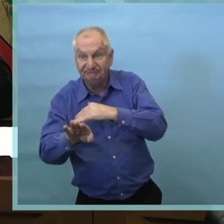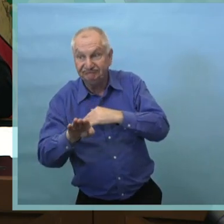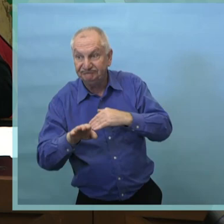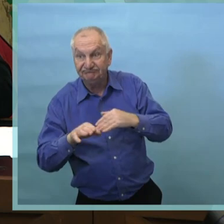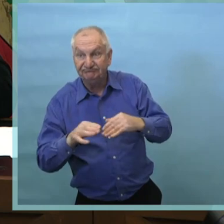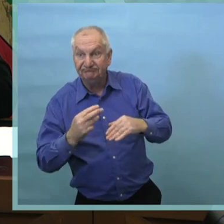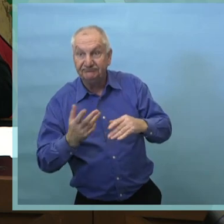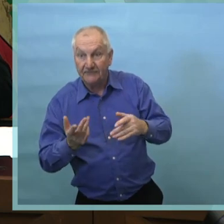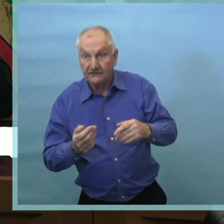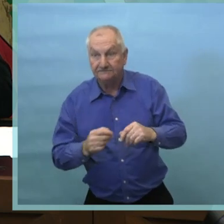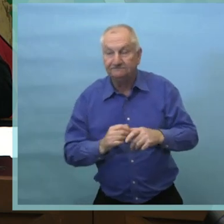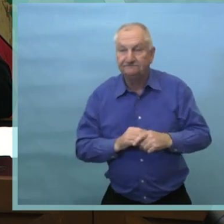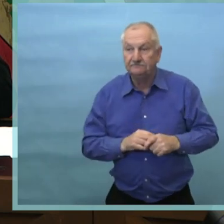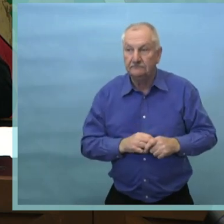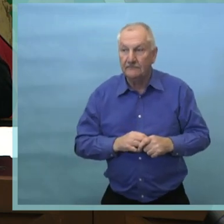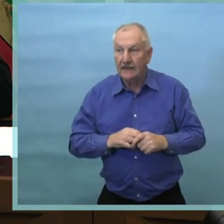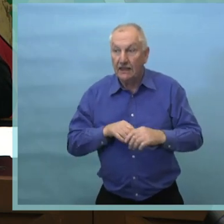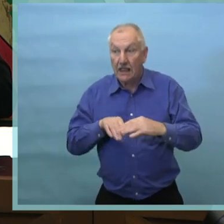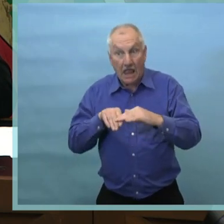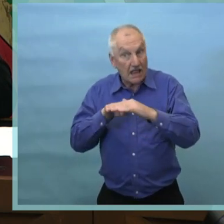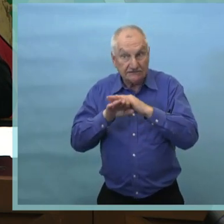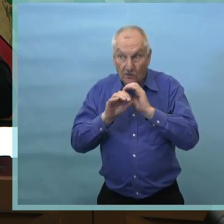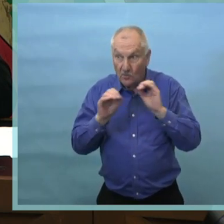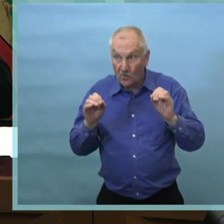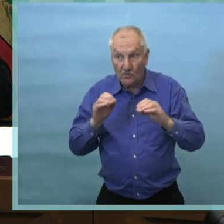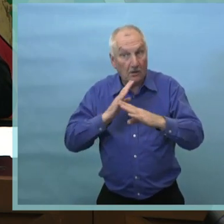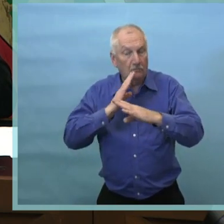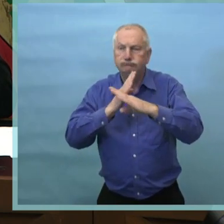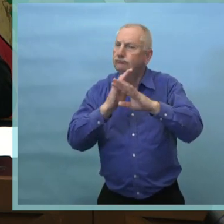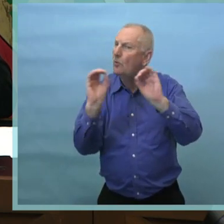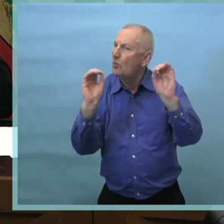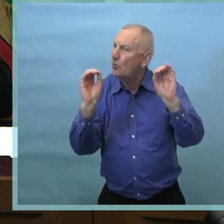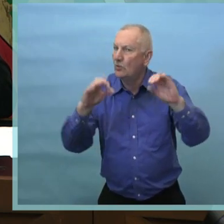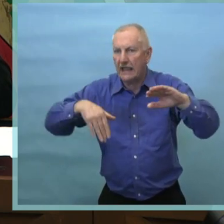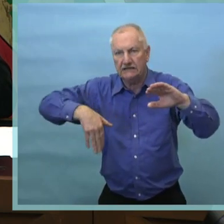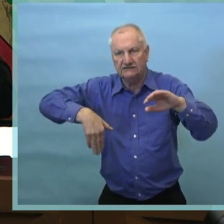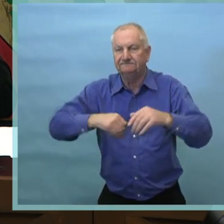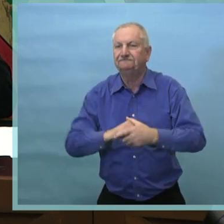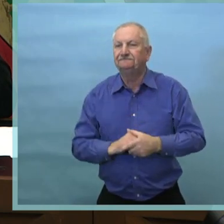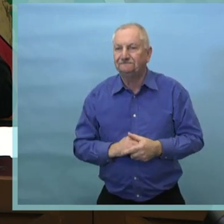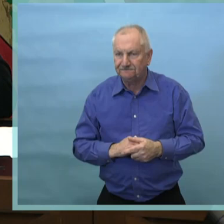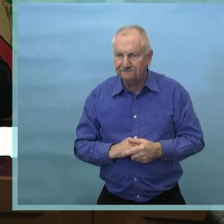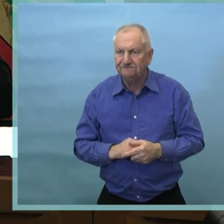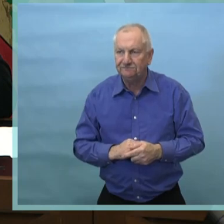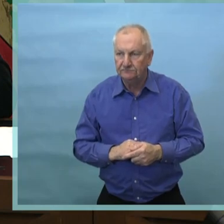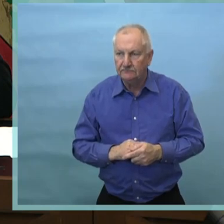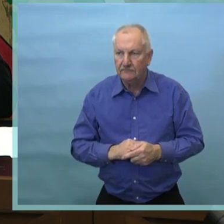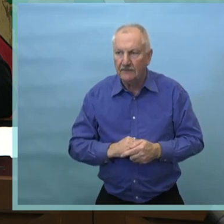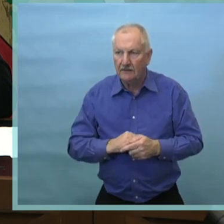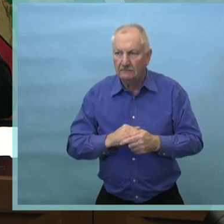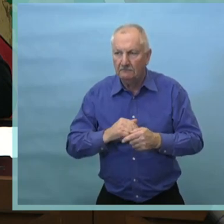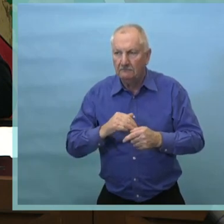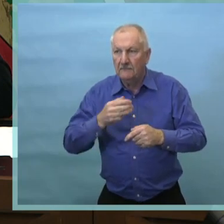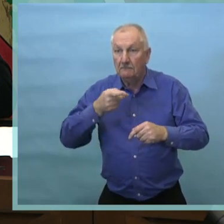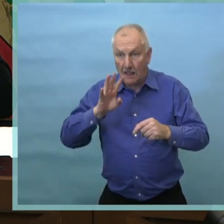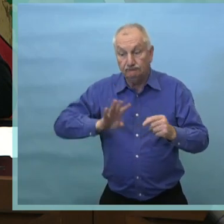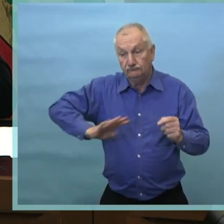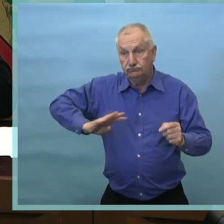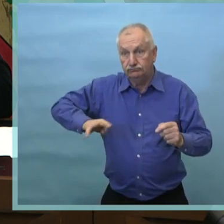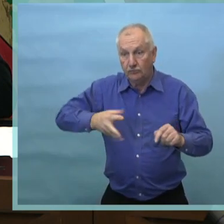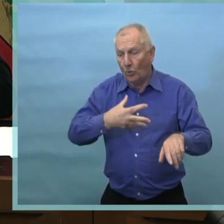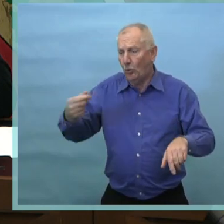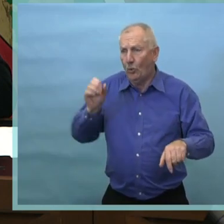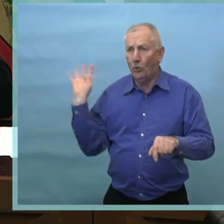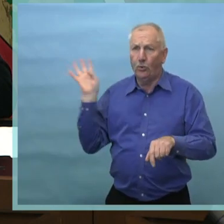part, access was not restricted, and we were running pumps so that anywhere where we close ring